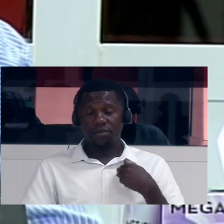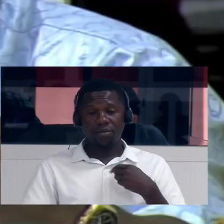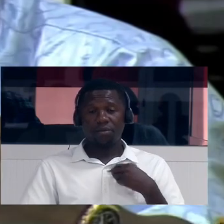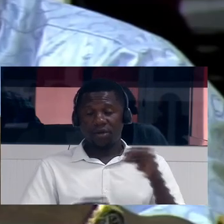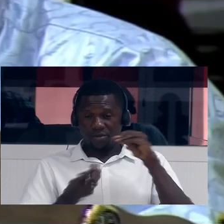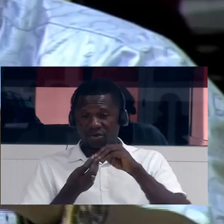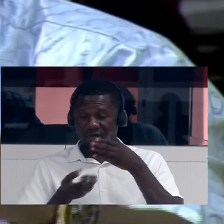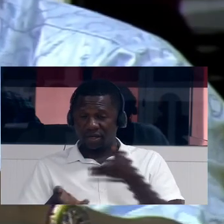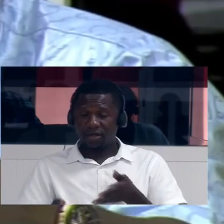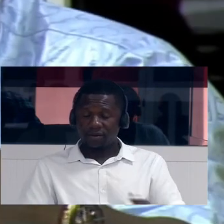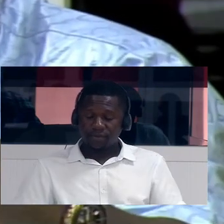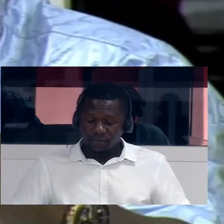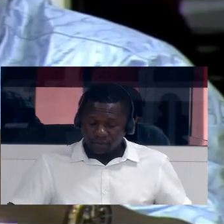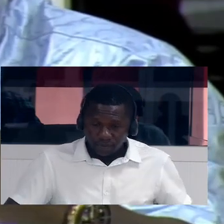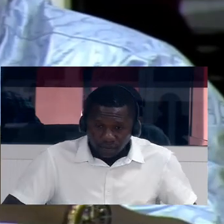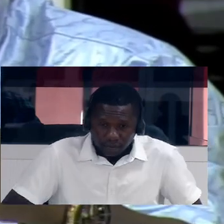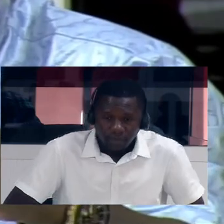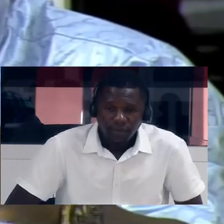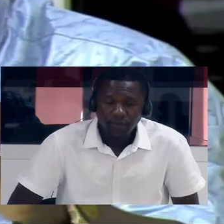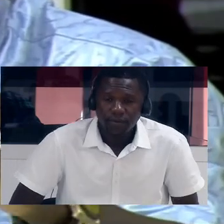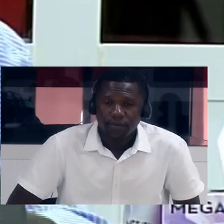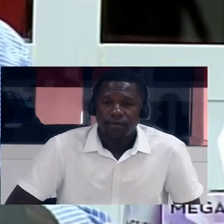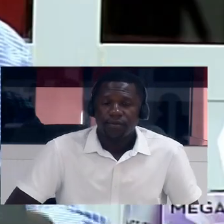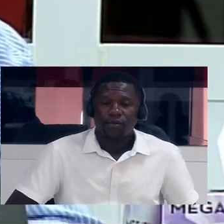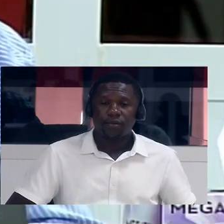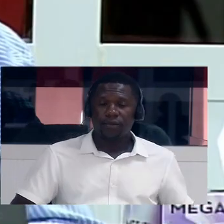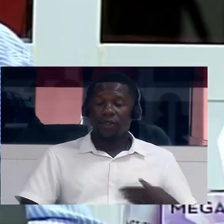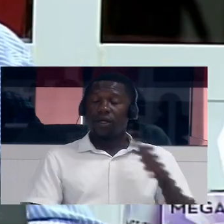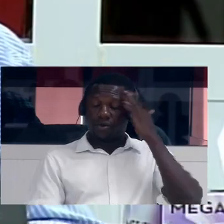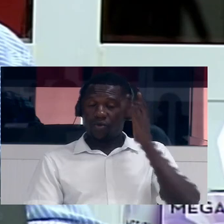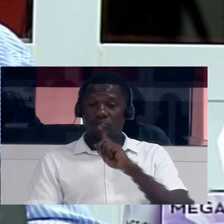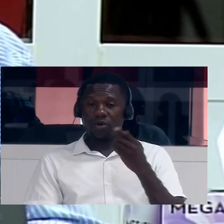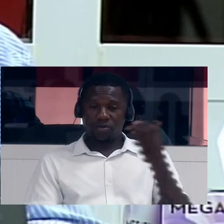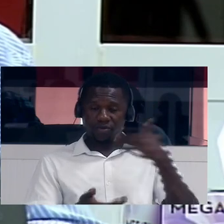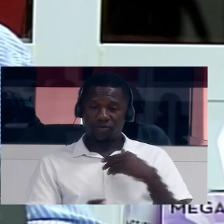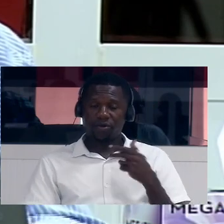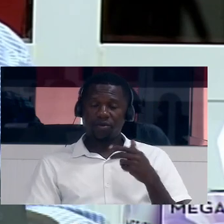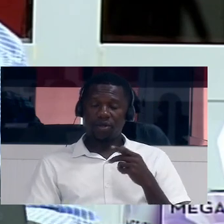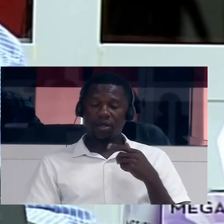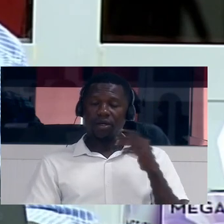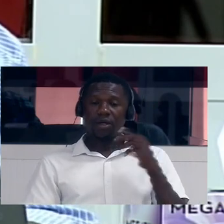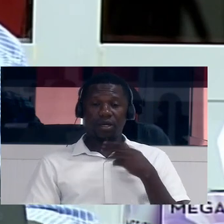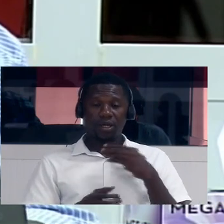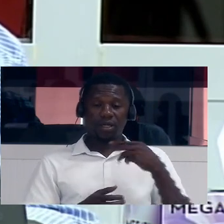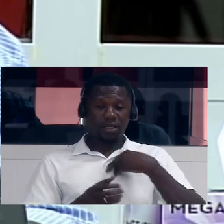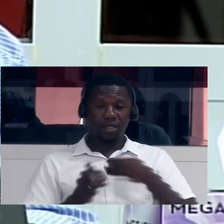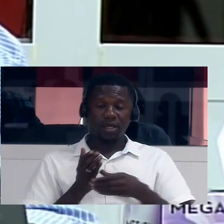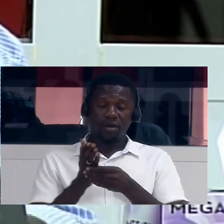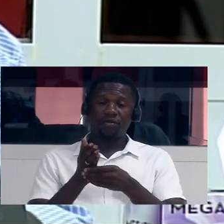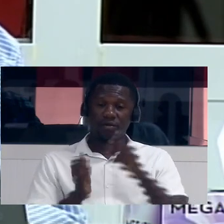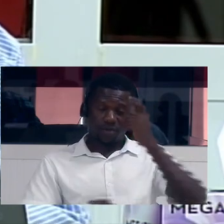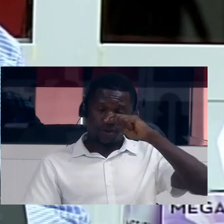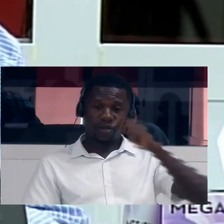my point here. I see where you're coming from, Council. Yes, I was the head of police, fine. They had flouted my instructions,